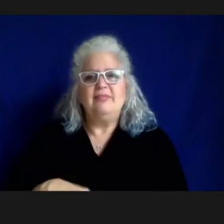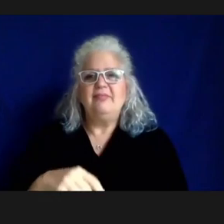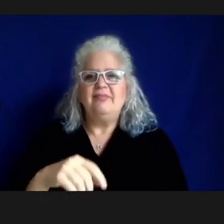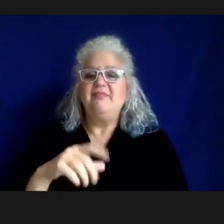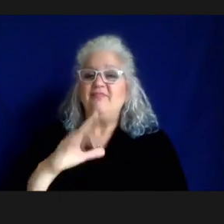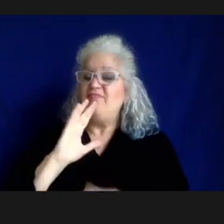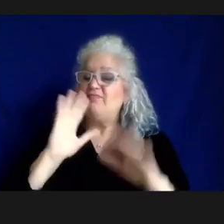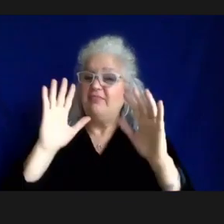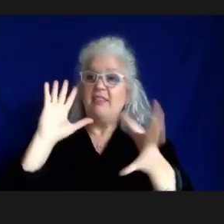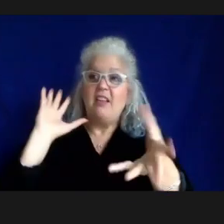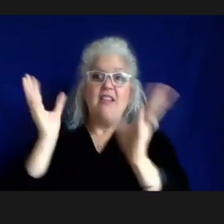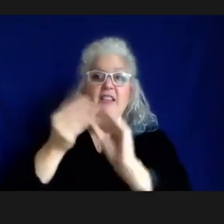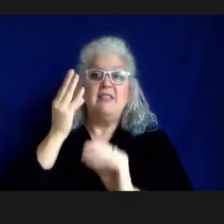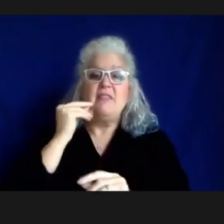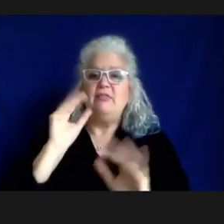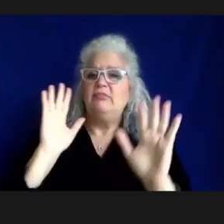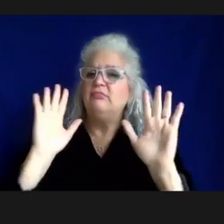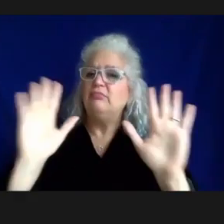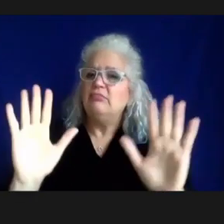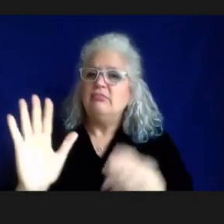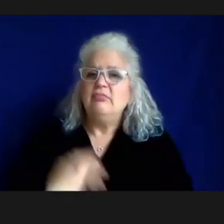like,